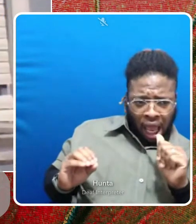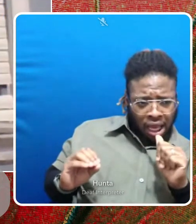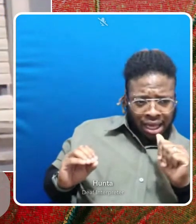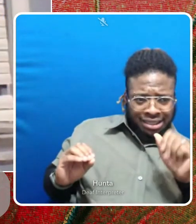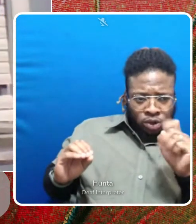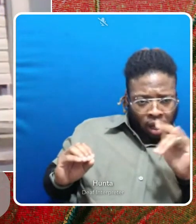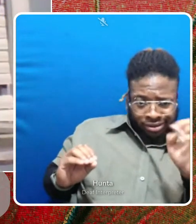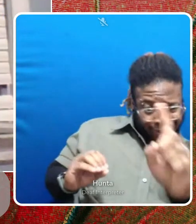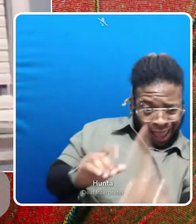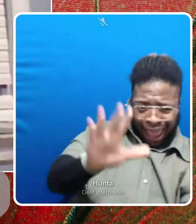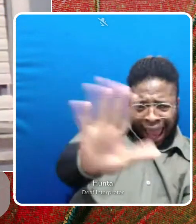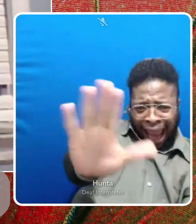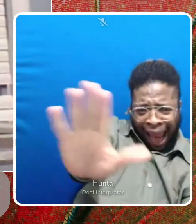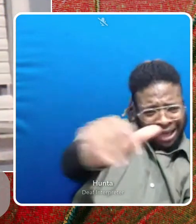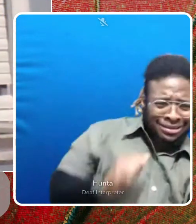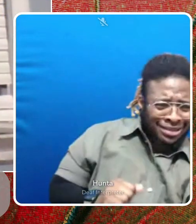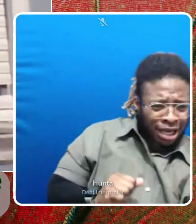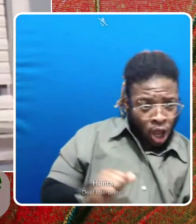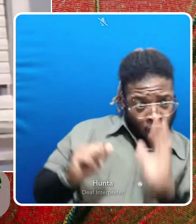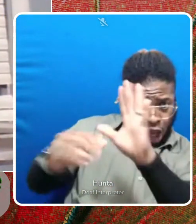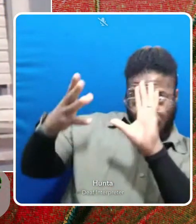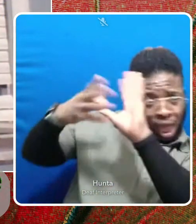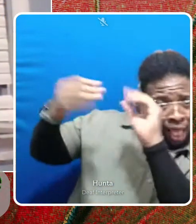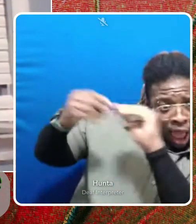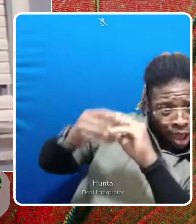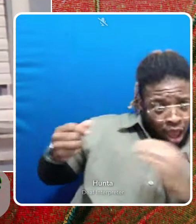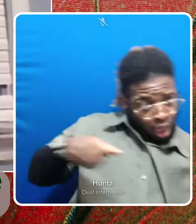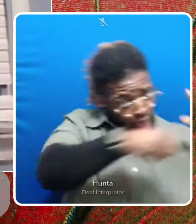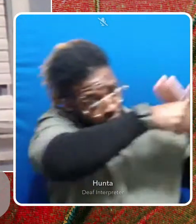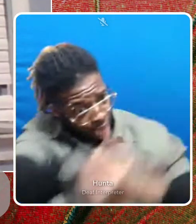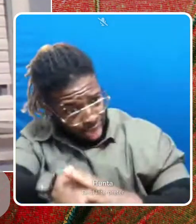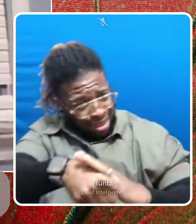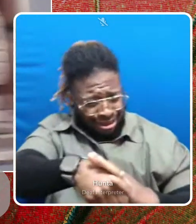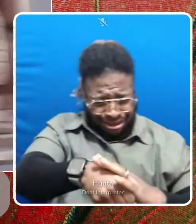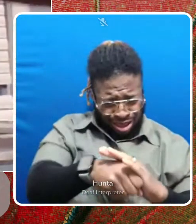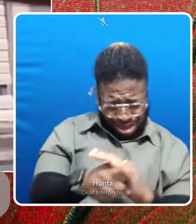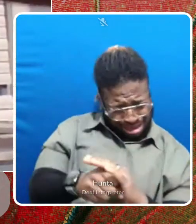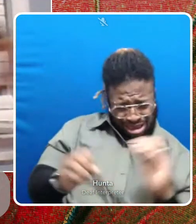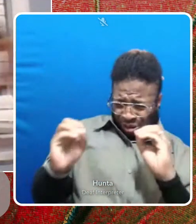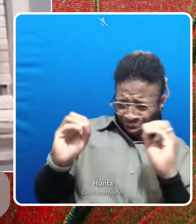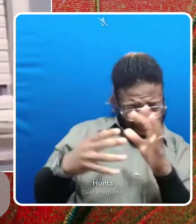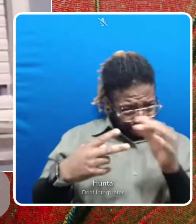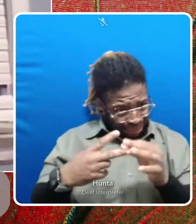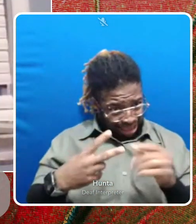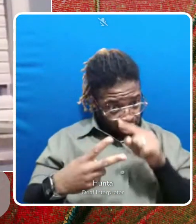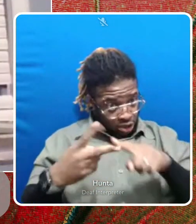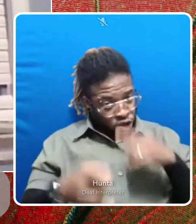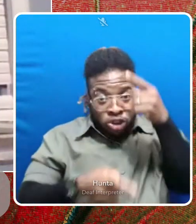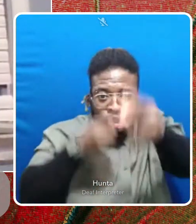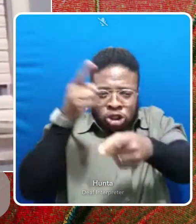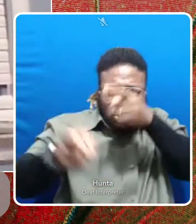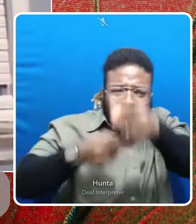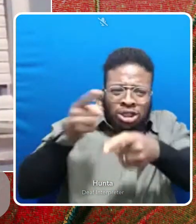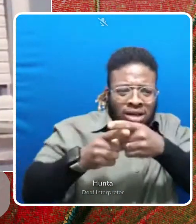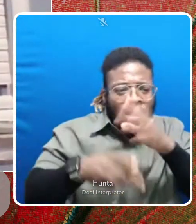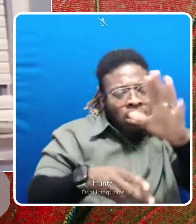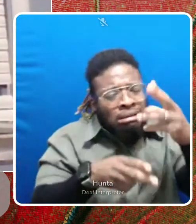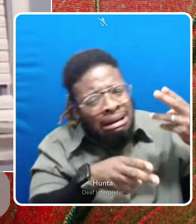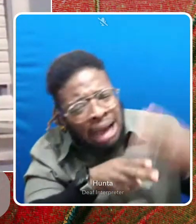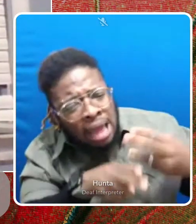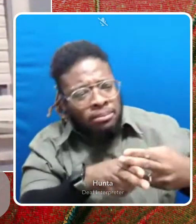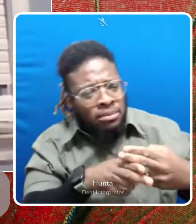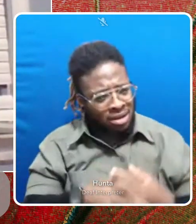tongue could put society's stomach on the run to the point they have no choice but to defecate his name? Remove it like waste if they burnt the energy again, or the bitter taste causes